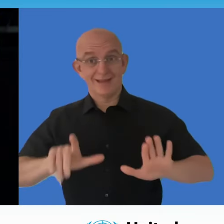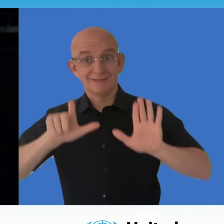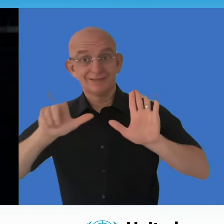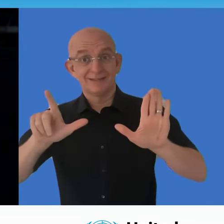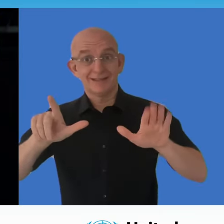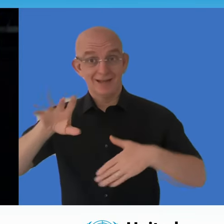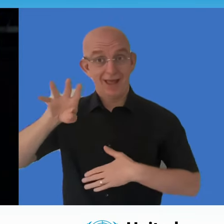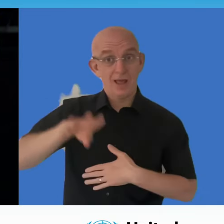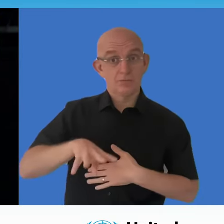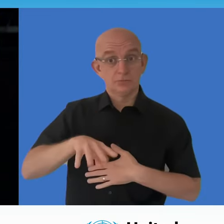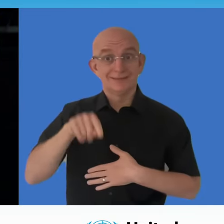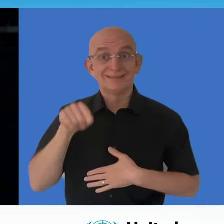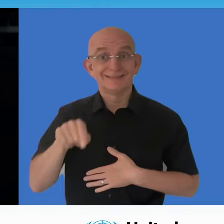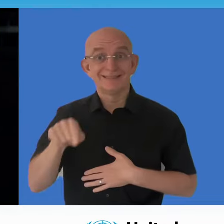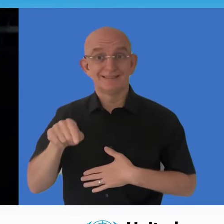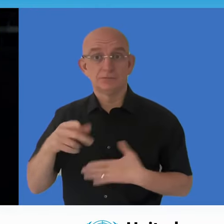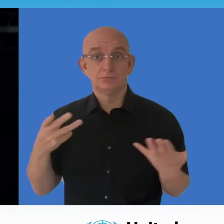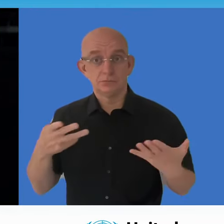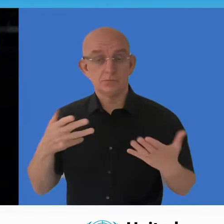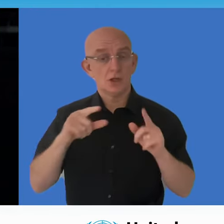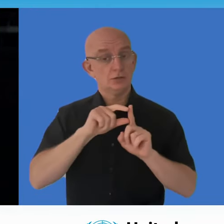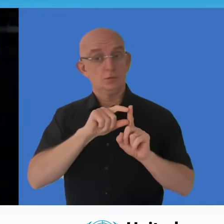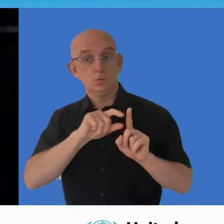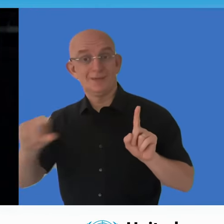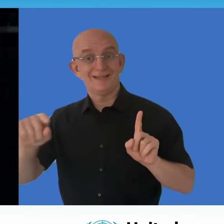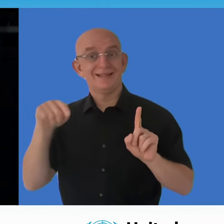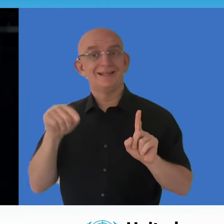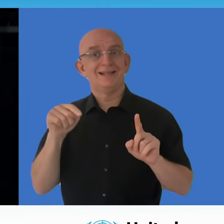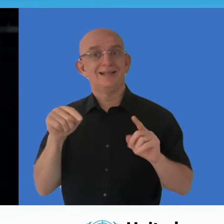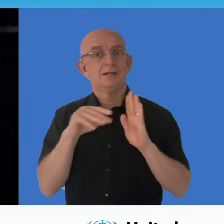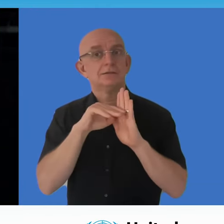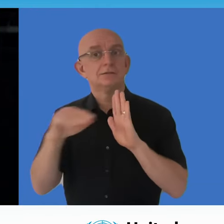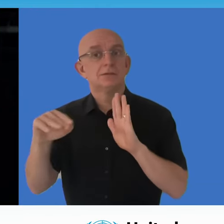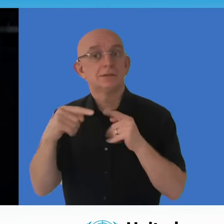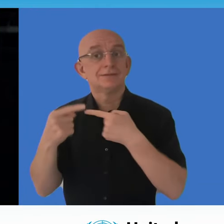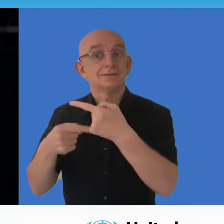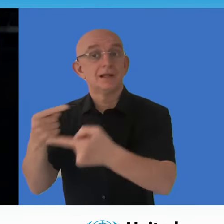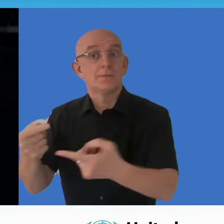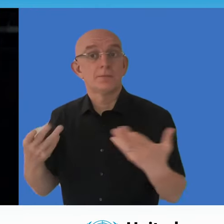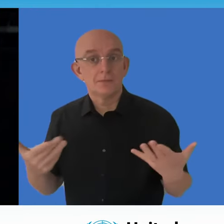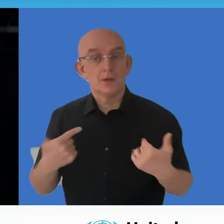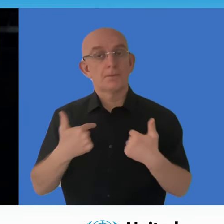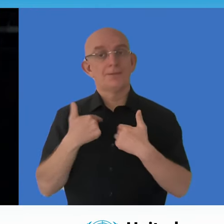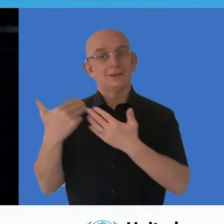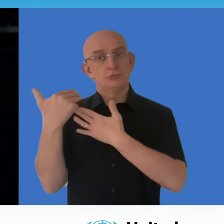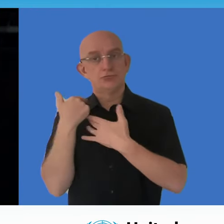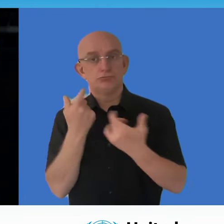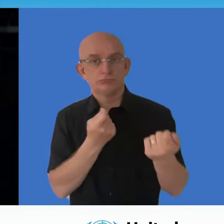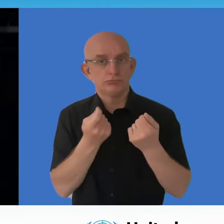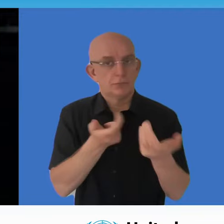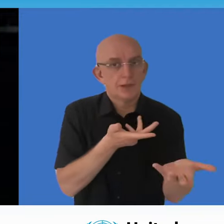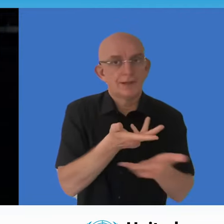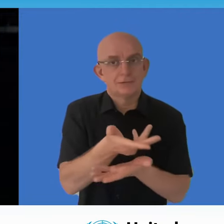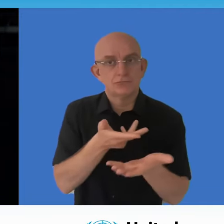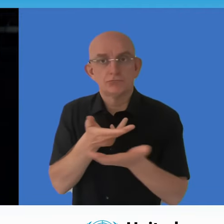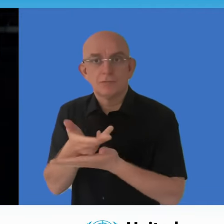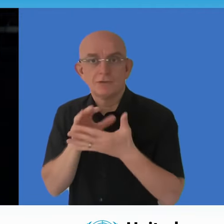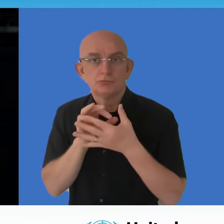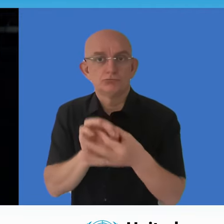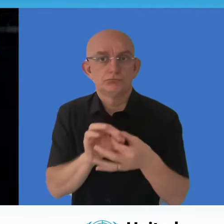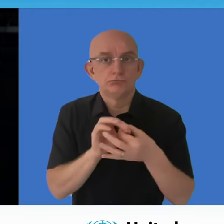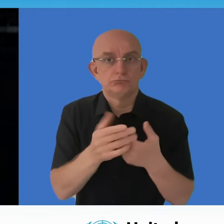Week, I will be hosting an interactive Ask PGA conversation with